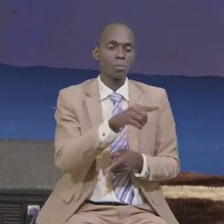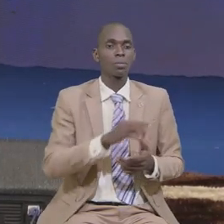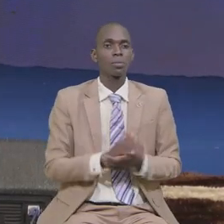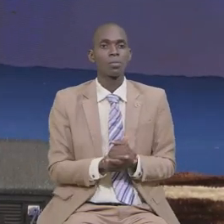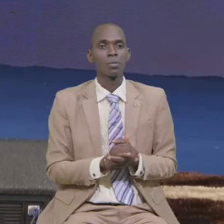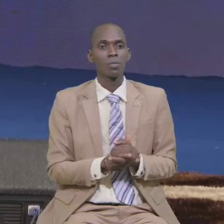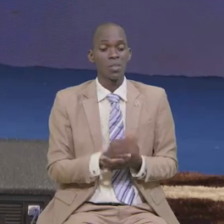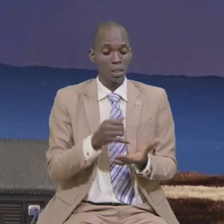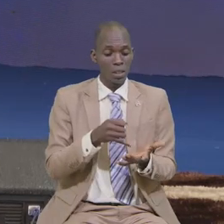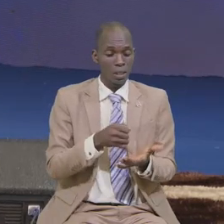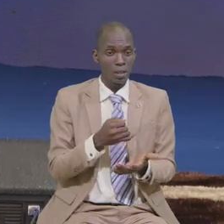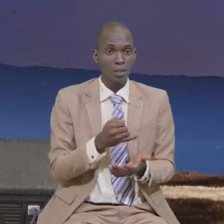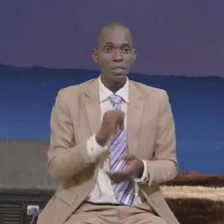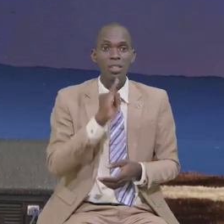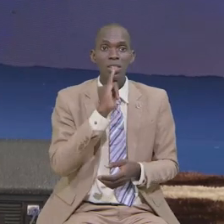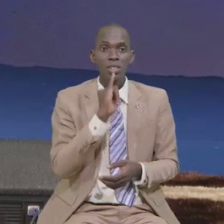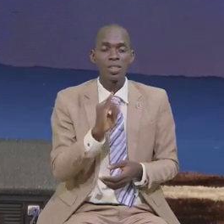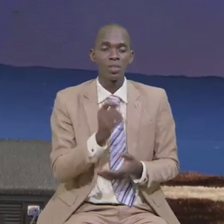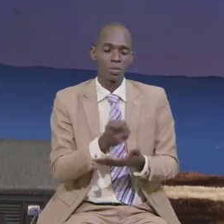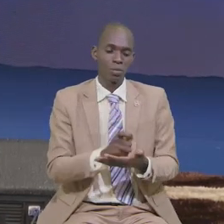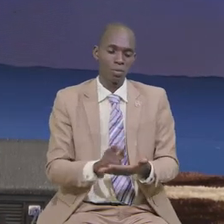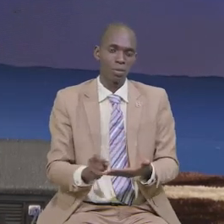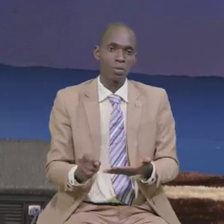it is written.